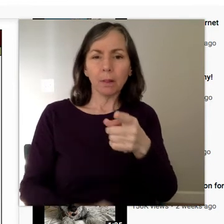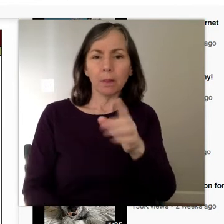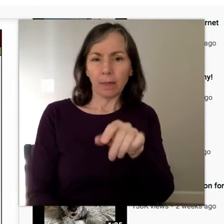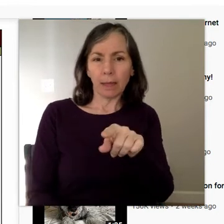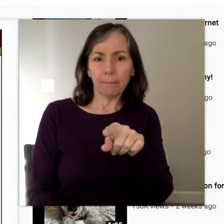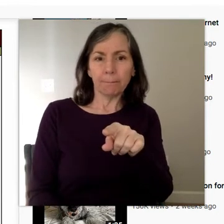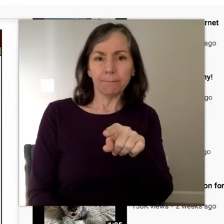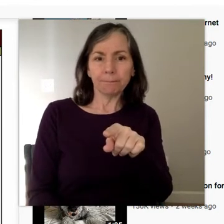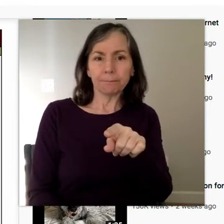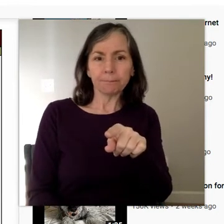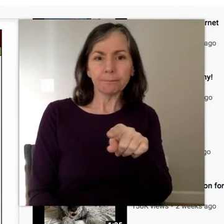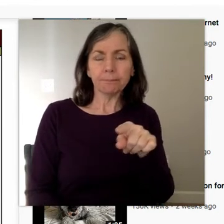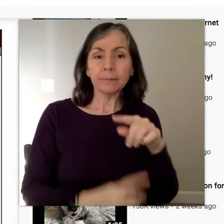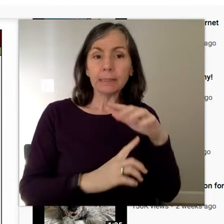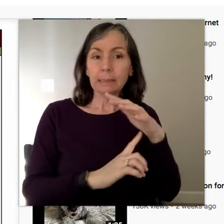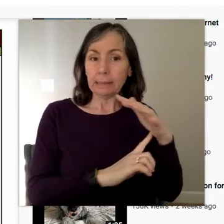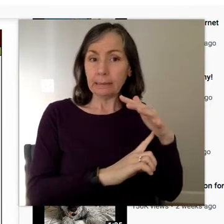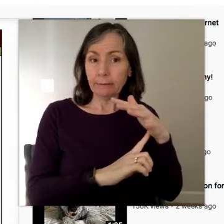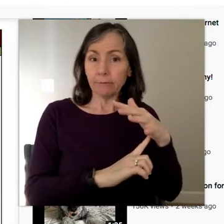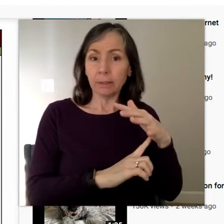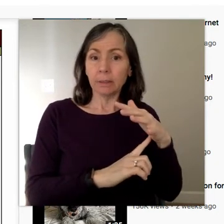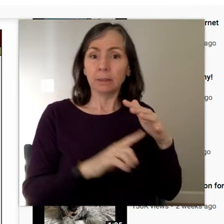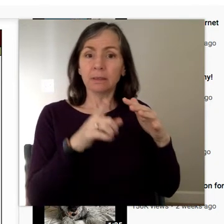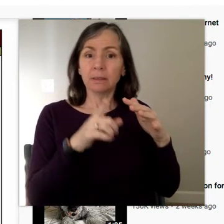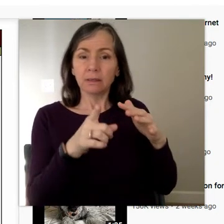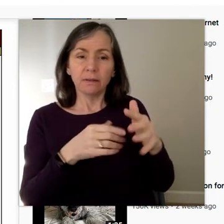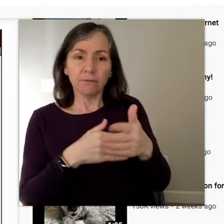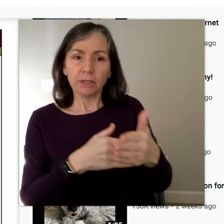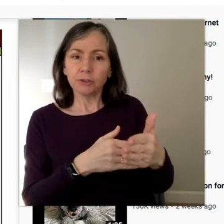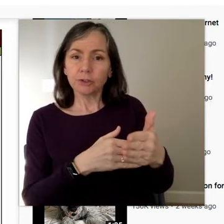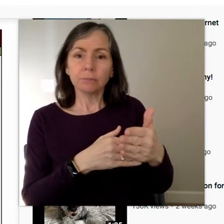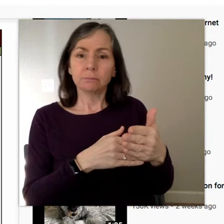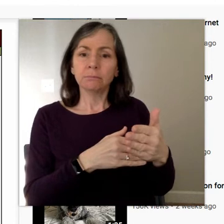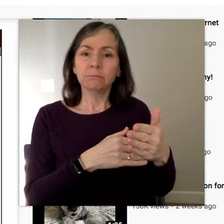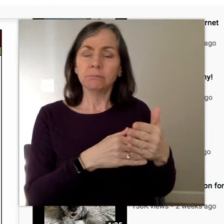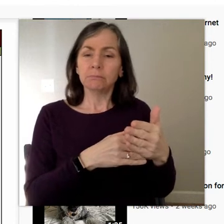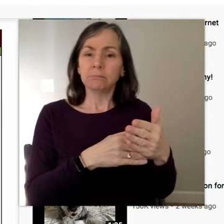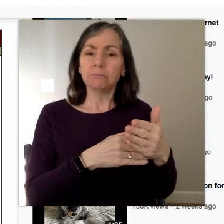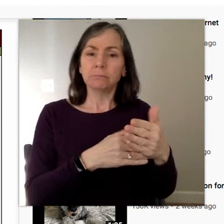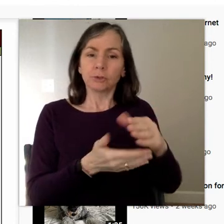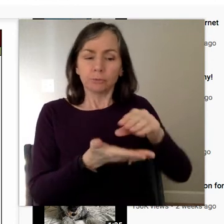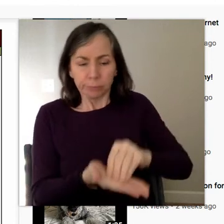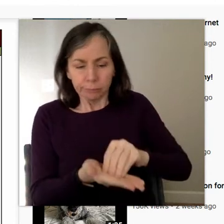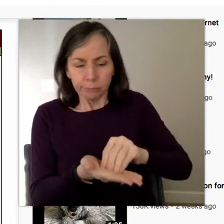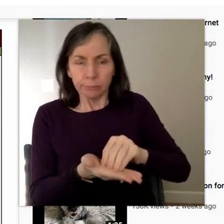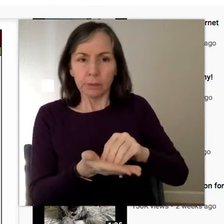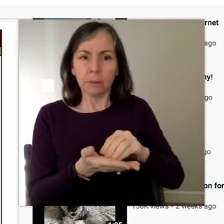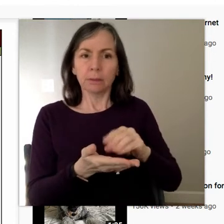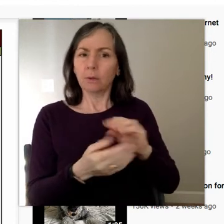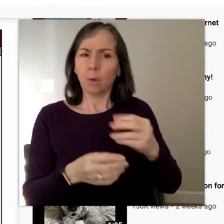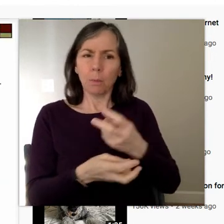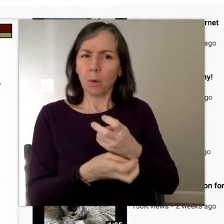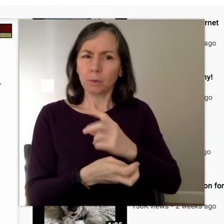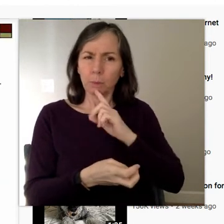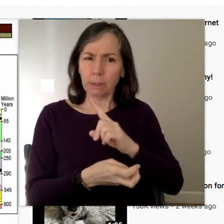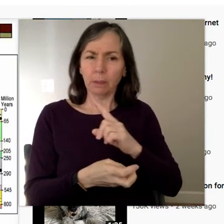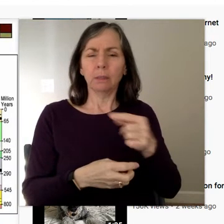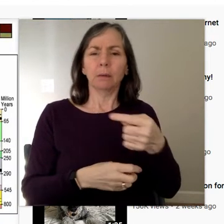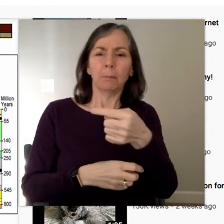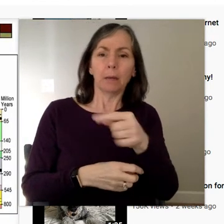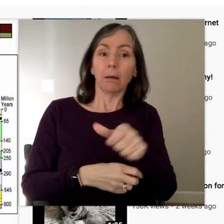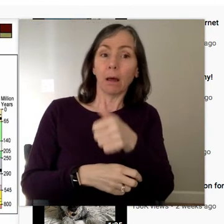this leaf here, and this fish here, and then sometimes it's the bones have actually turned into a